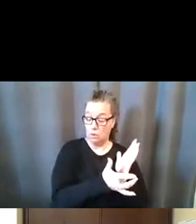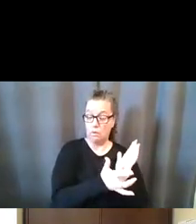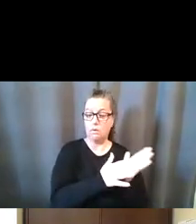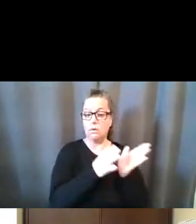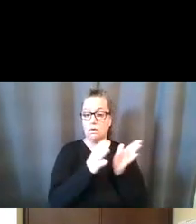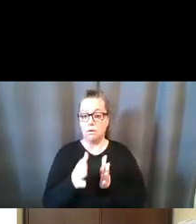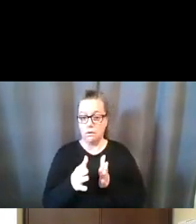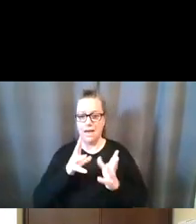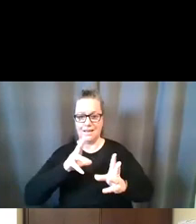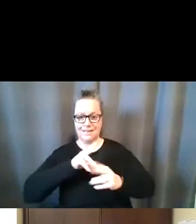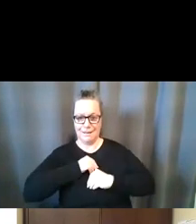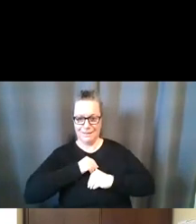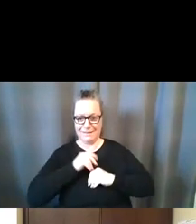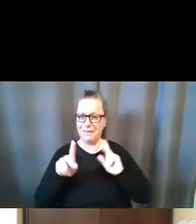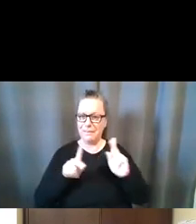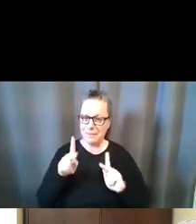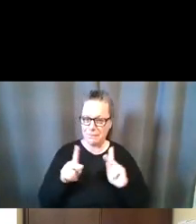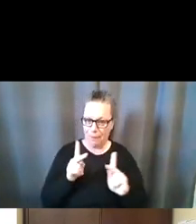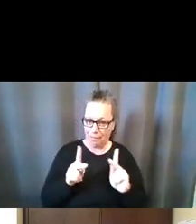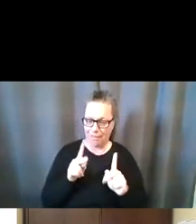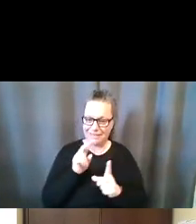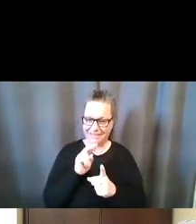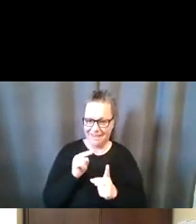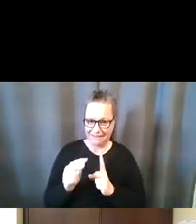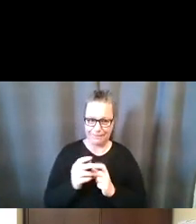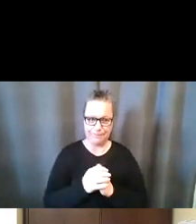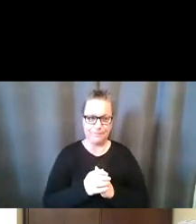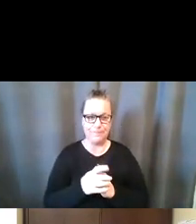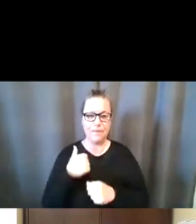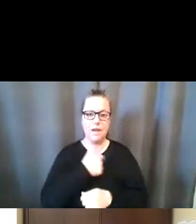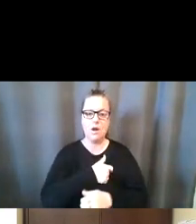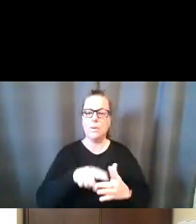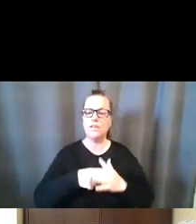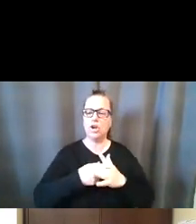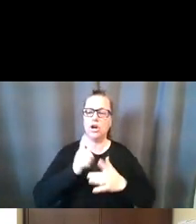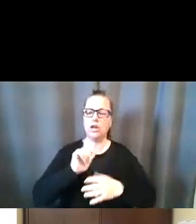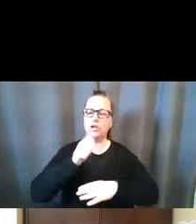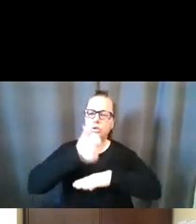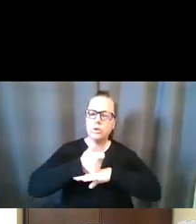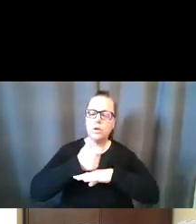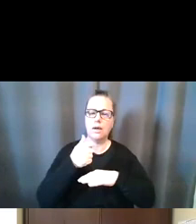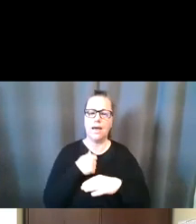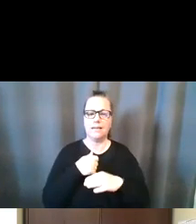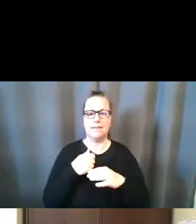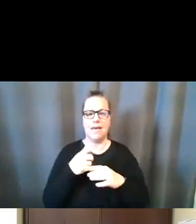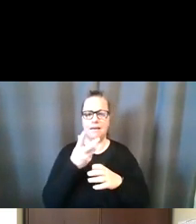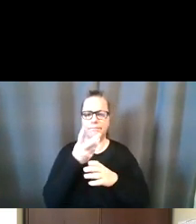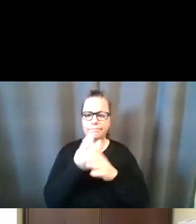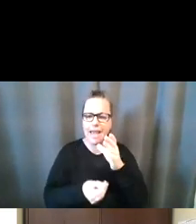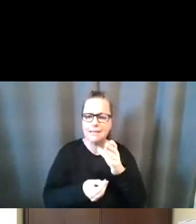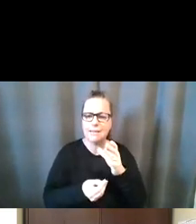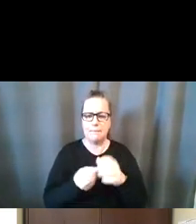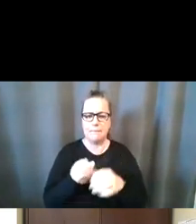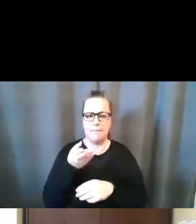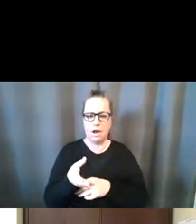and acceptance, the people side of the coin. And we started to frame this as the chasm that exists, because